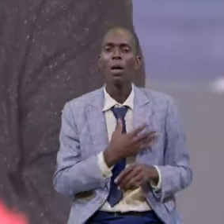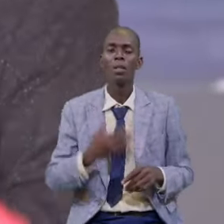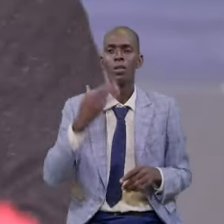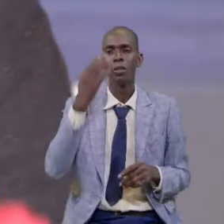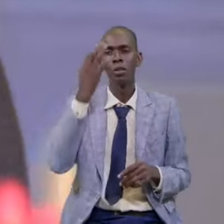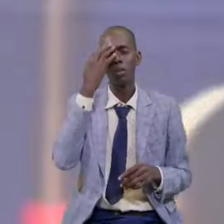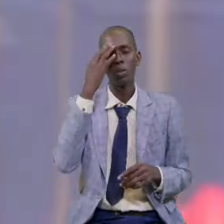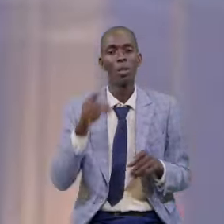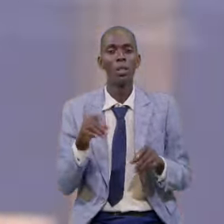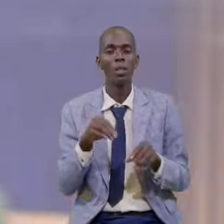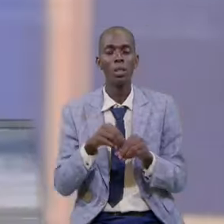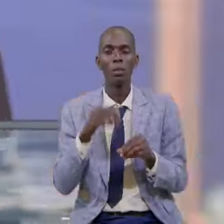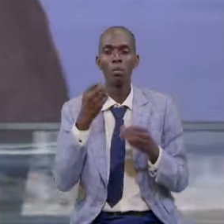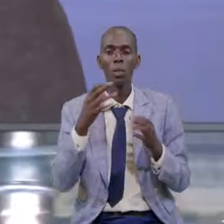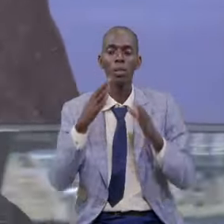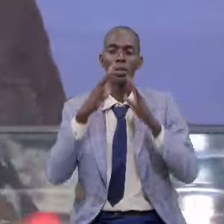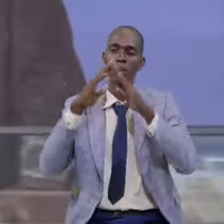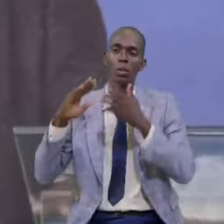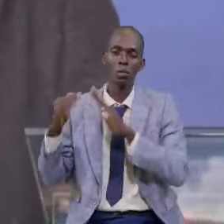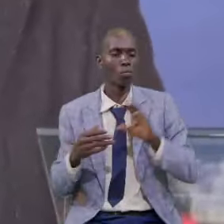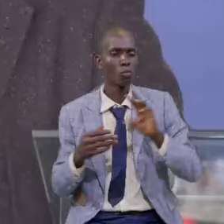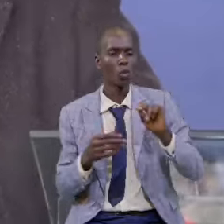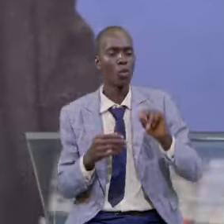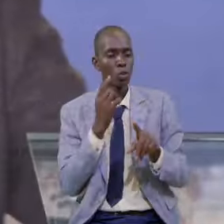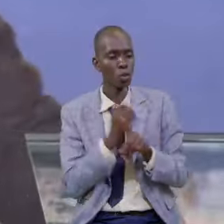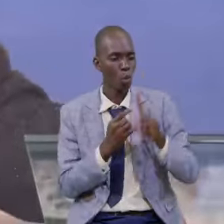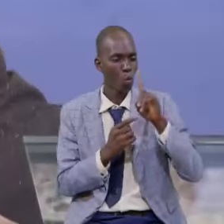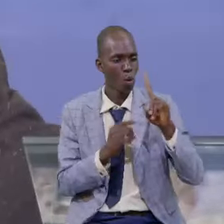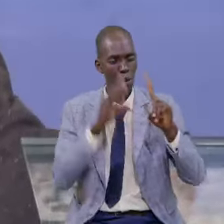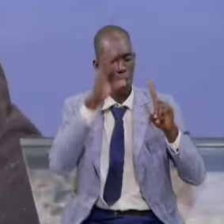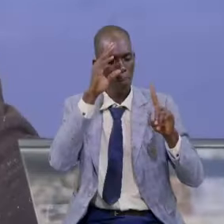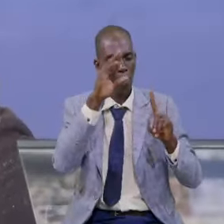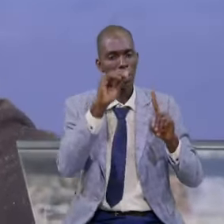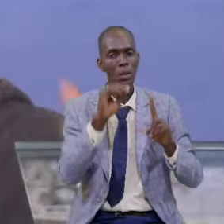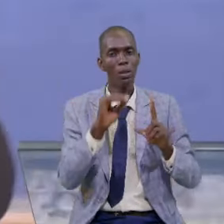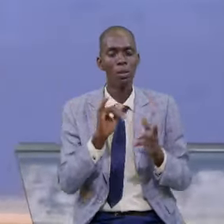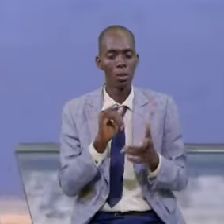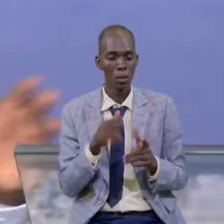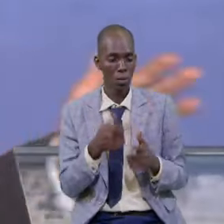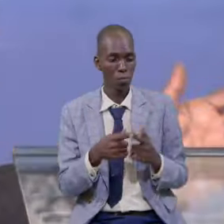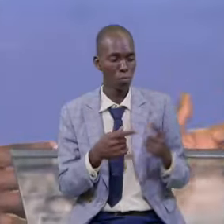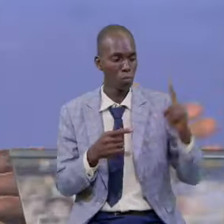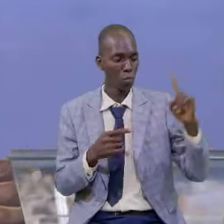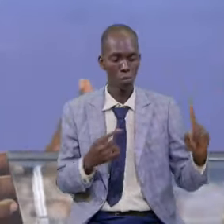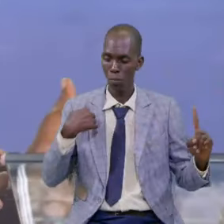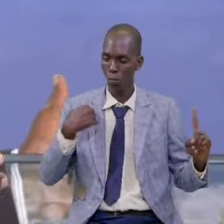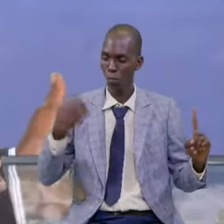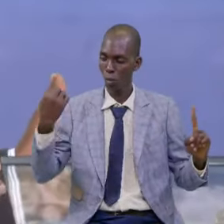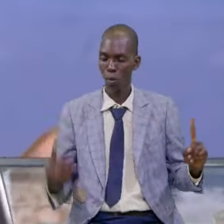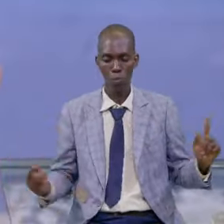they cannot do. Give me a man and then we will fight together. If he defeats